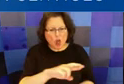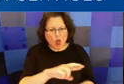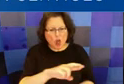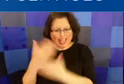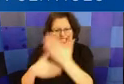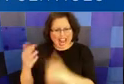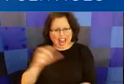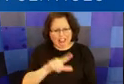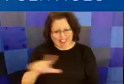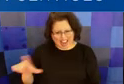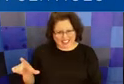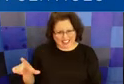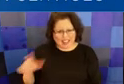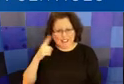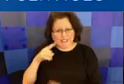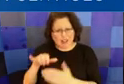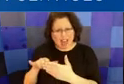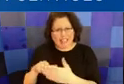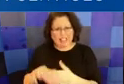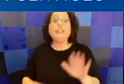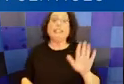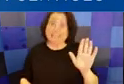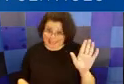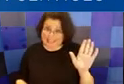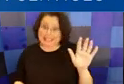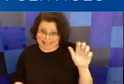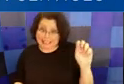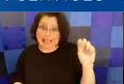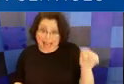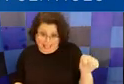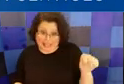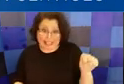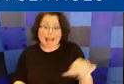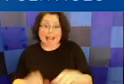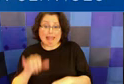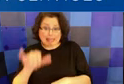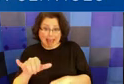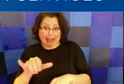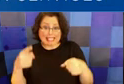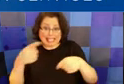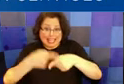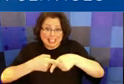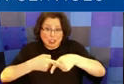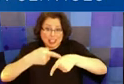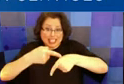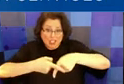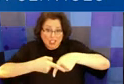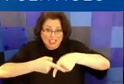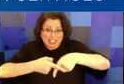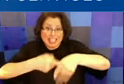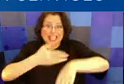So yes, there are proposed improvements to that intersection that PennDOT